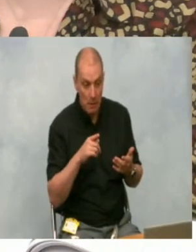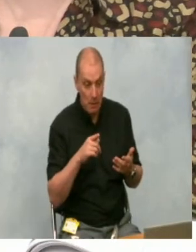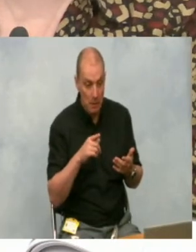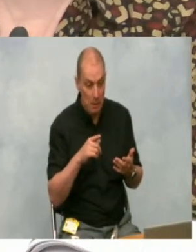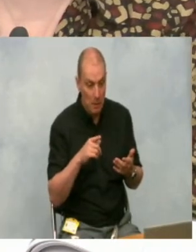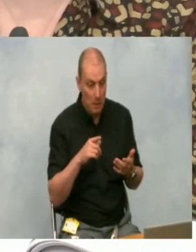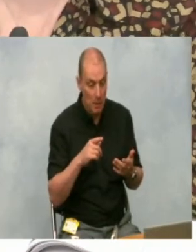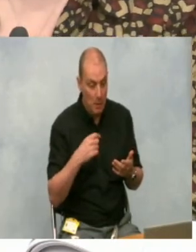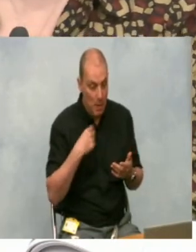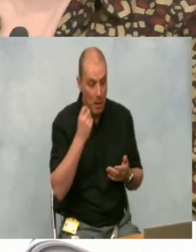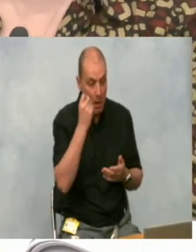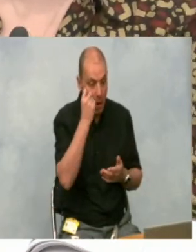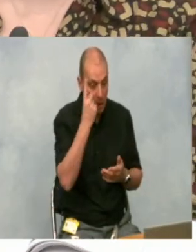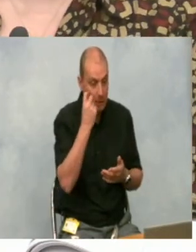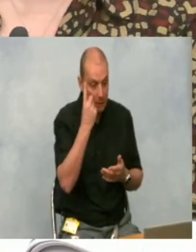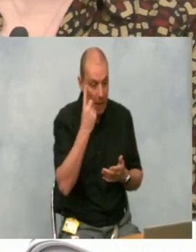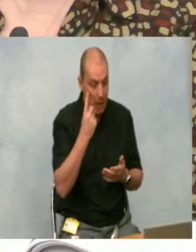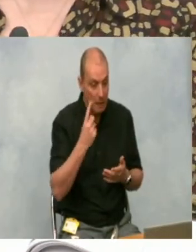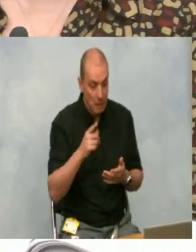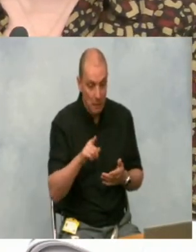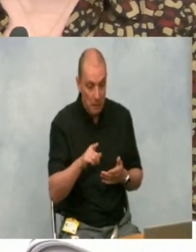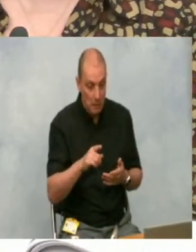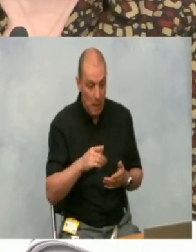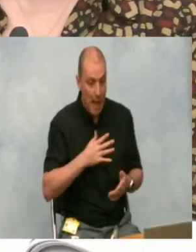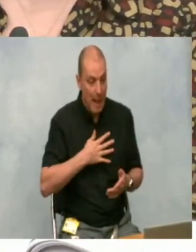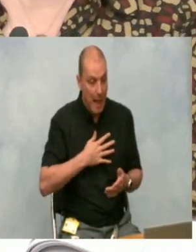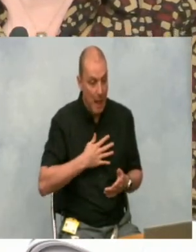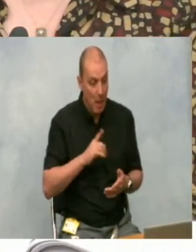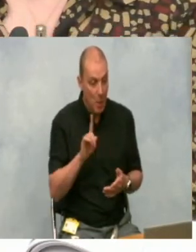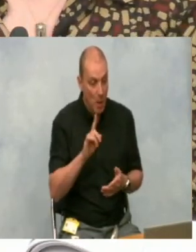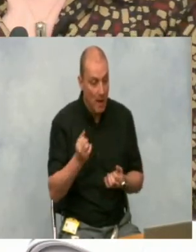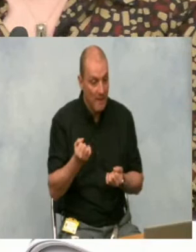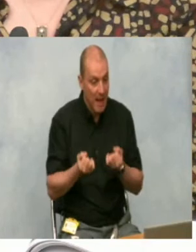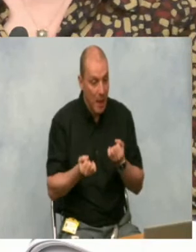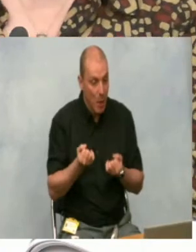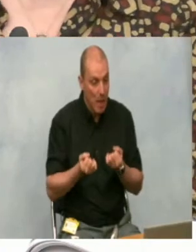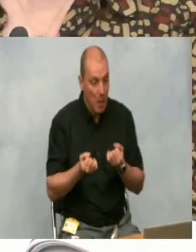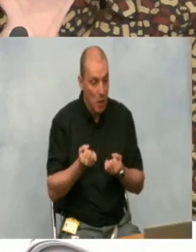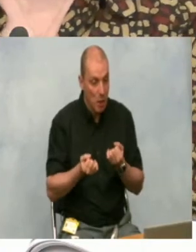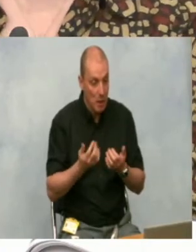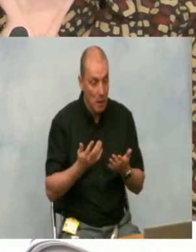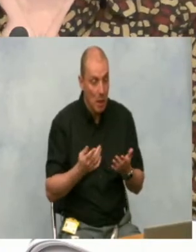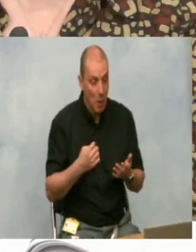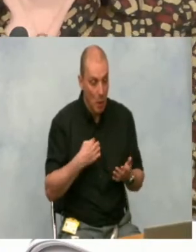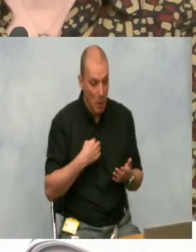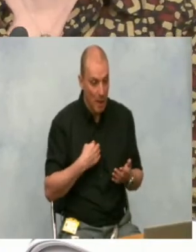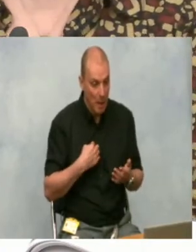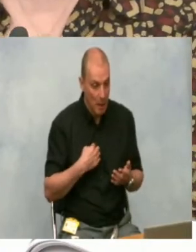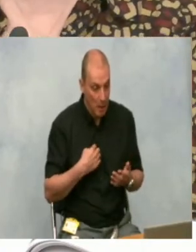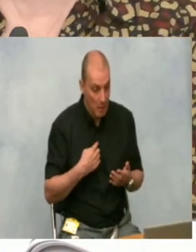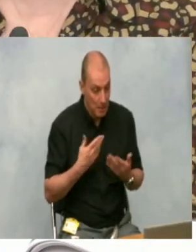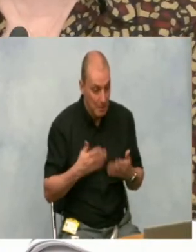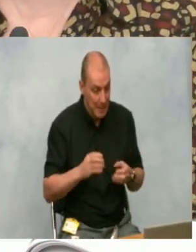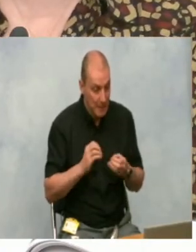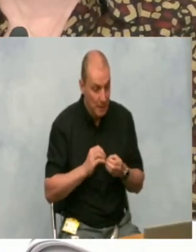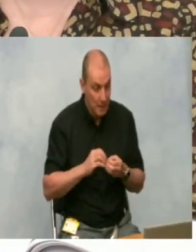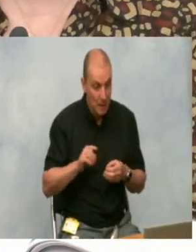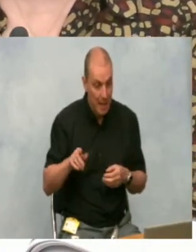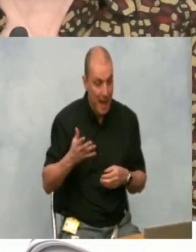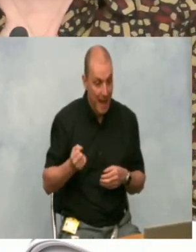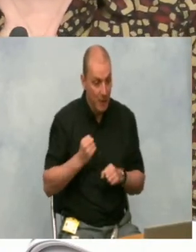a value in advance. As has been mentioned, we have our own in-house valuers, including